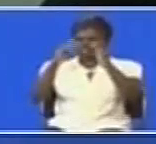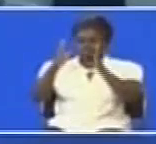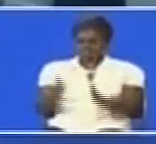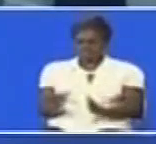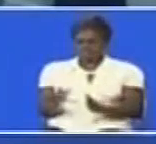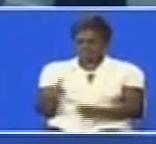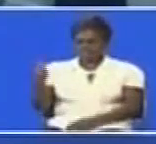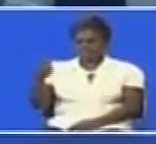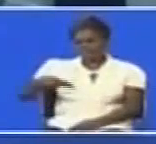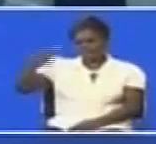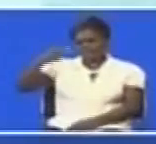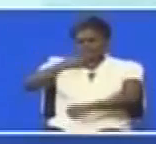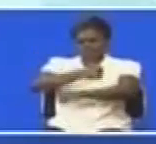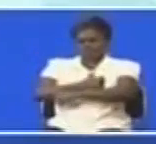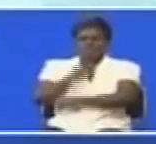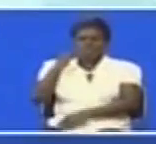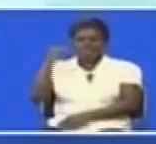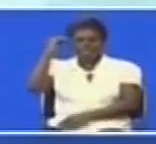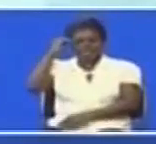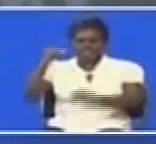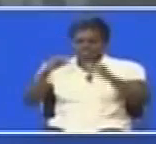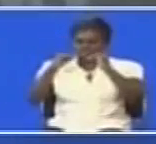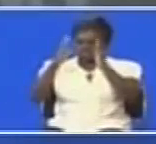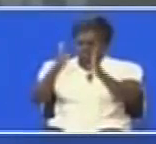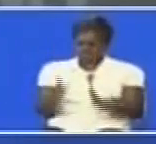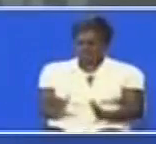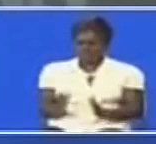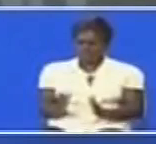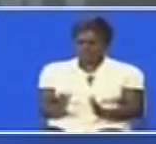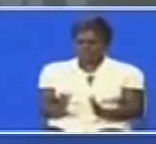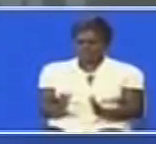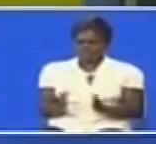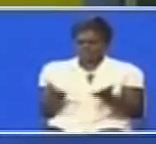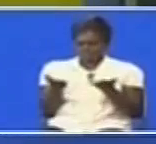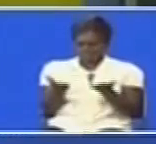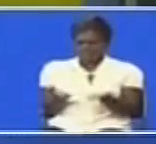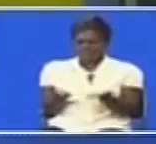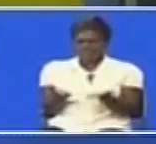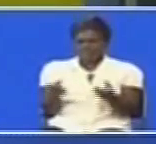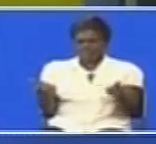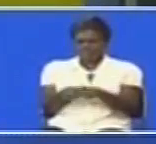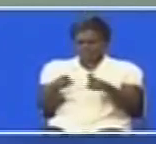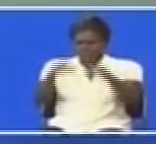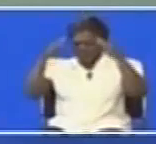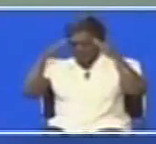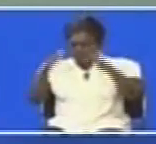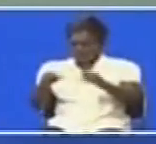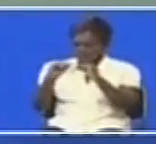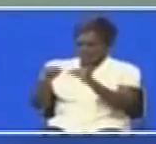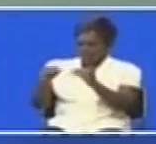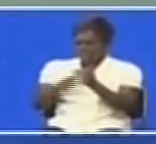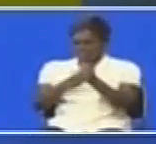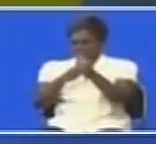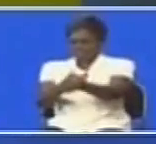Kenya High Schools, is a school principal at this school, which, as its name suggests, will also focus on teaching leadership